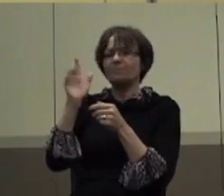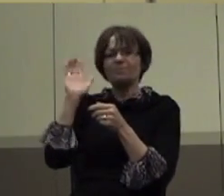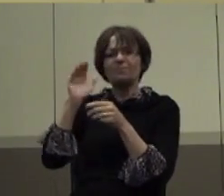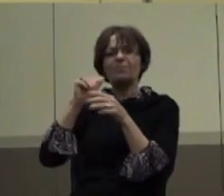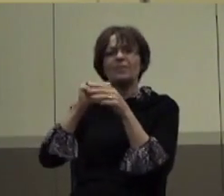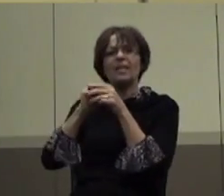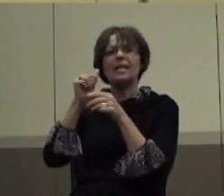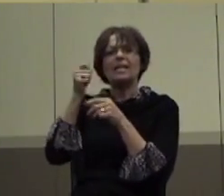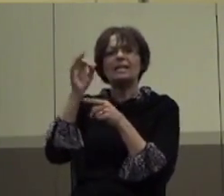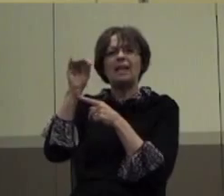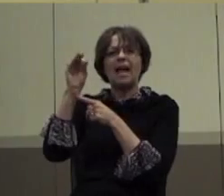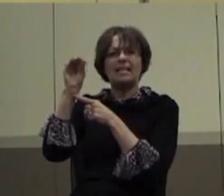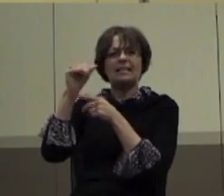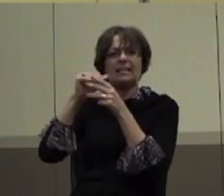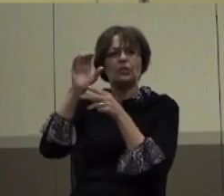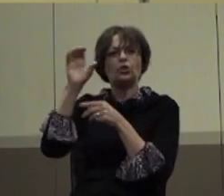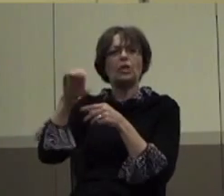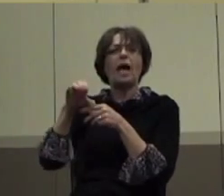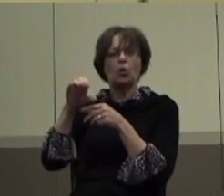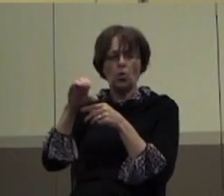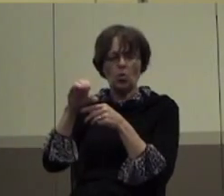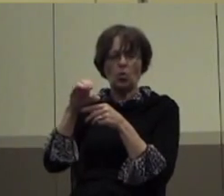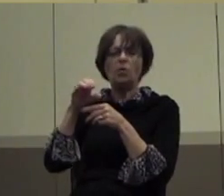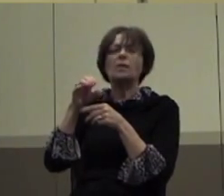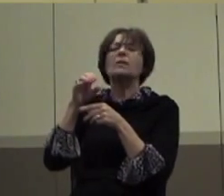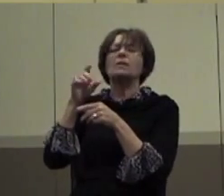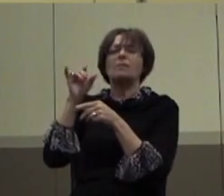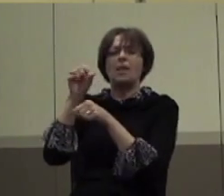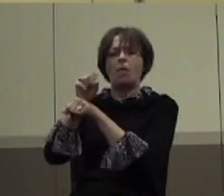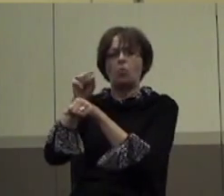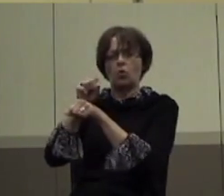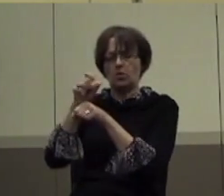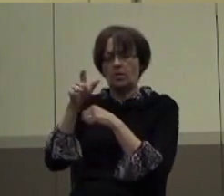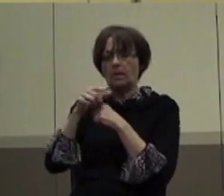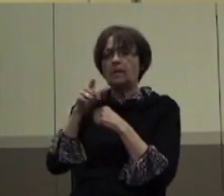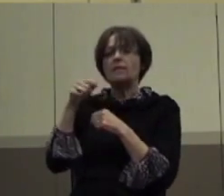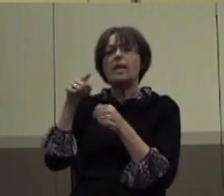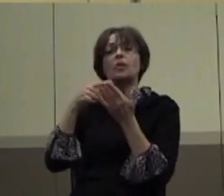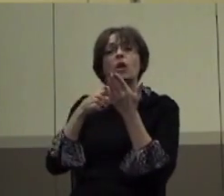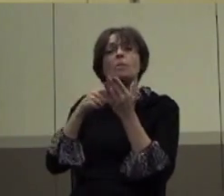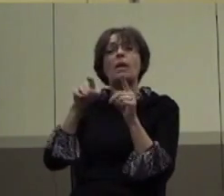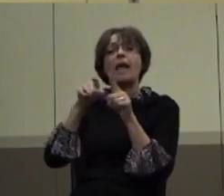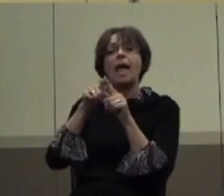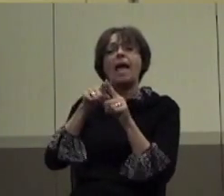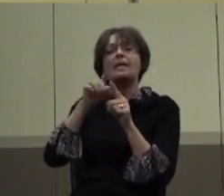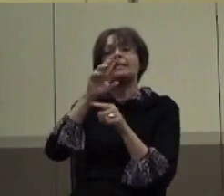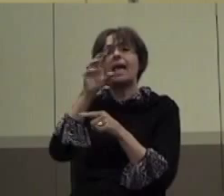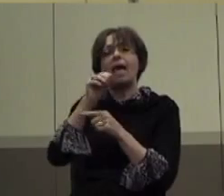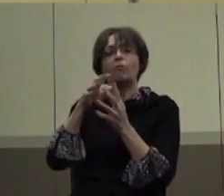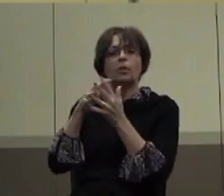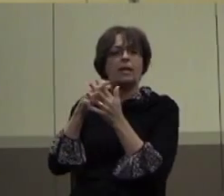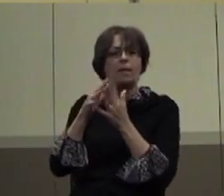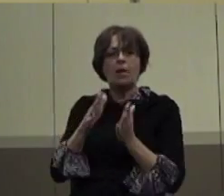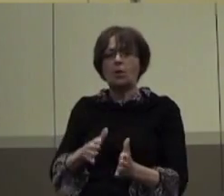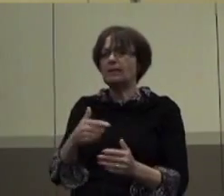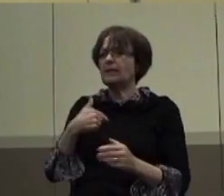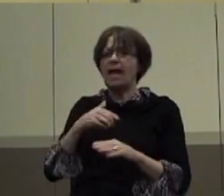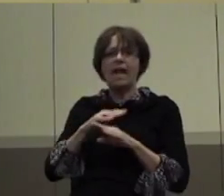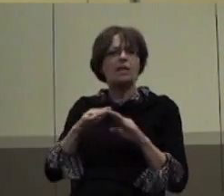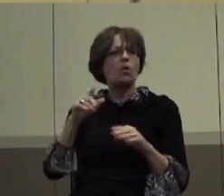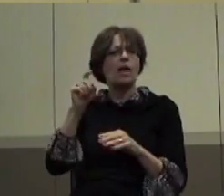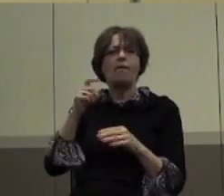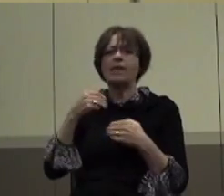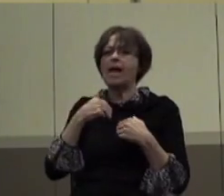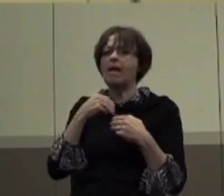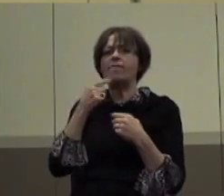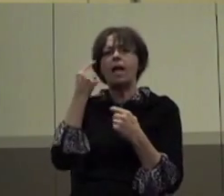90s in Chicago. But one of the things they talk about there is the fact that as African Americans, I do not have to have eye